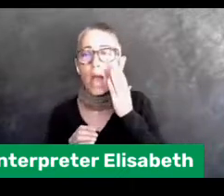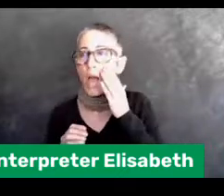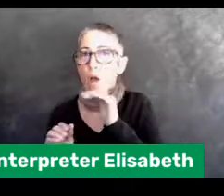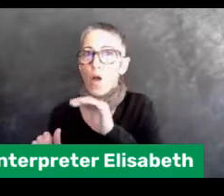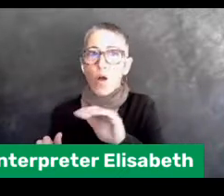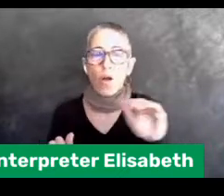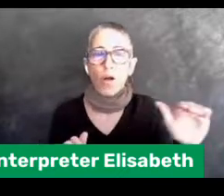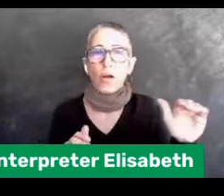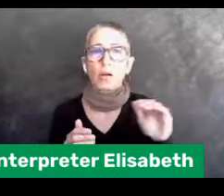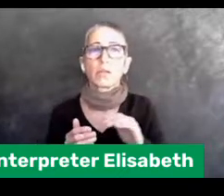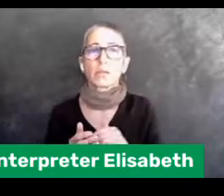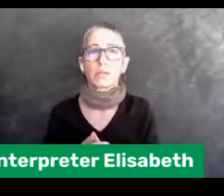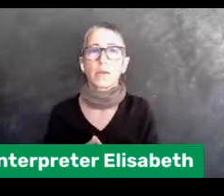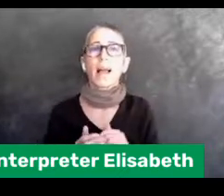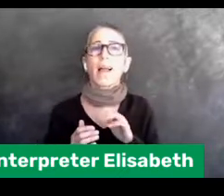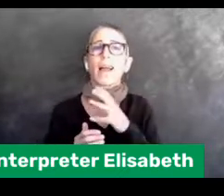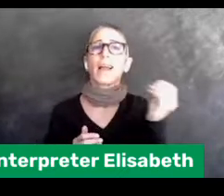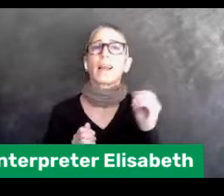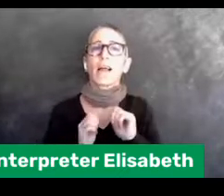it.